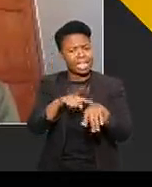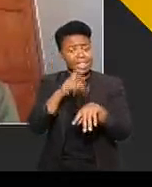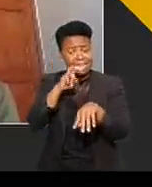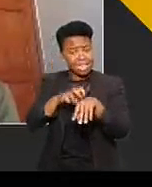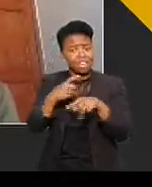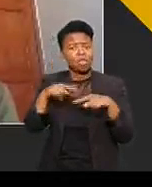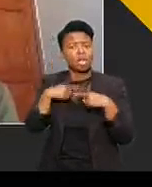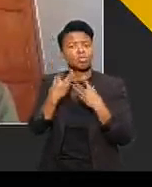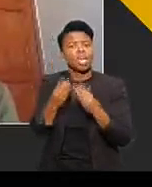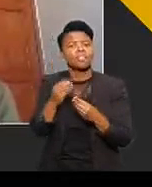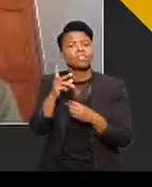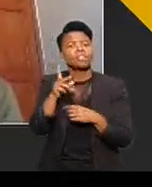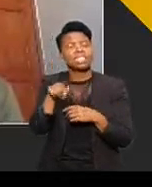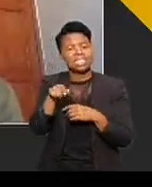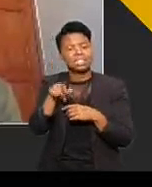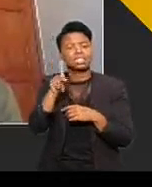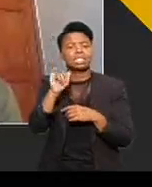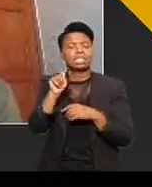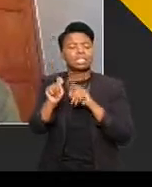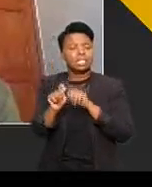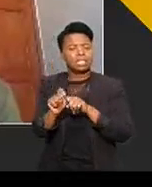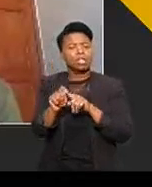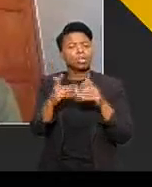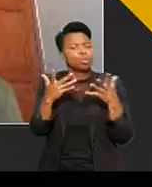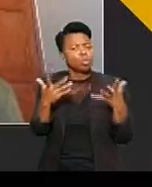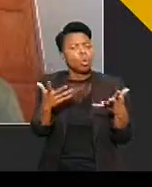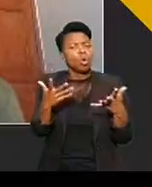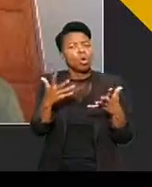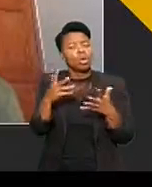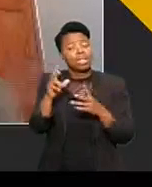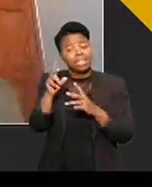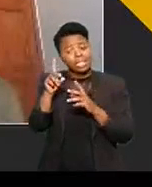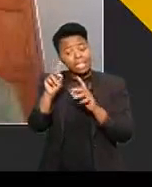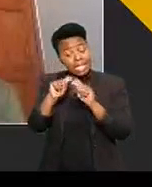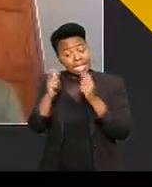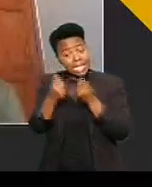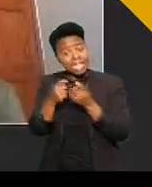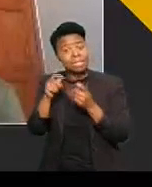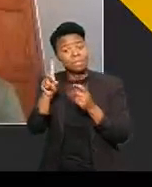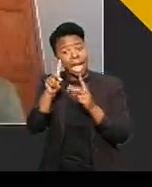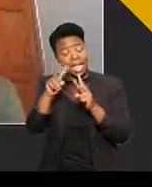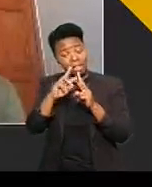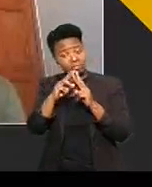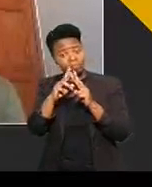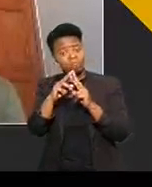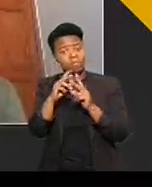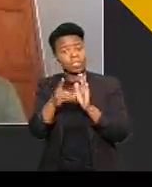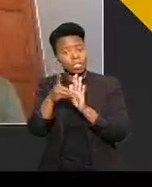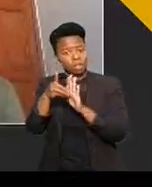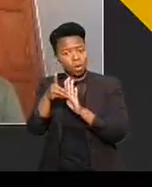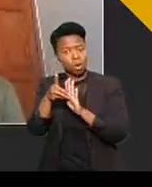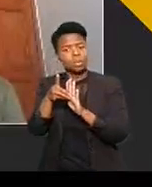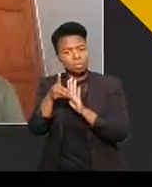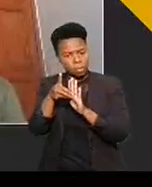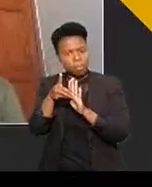for us to have these products in the market. So for the PCR tests that Daniel and the team and others are developing, the time frame